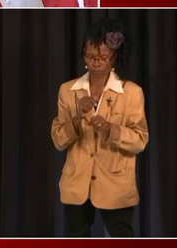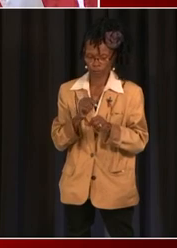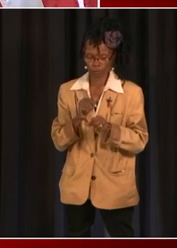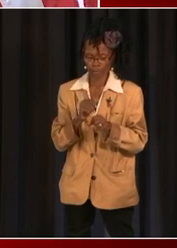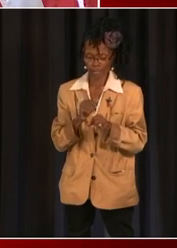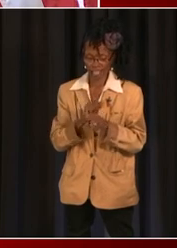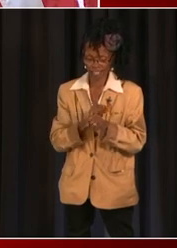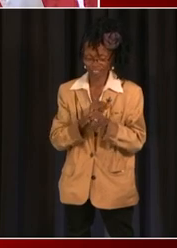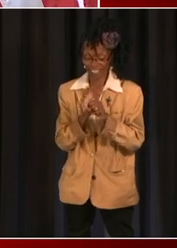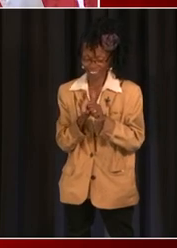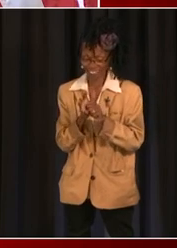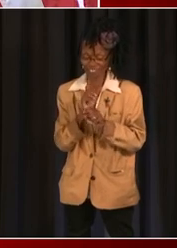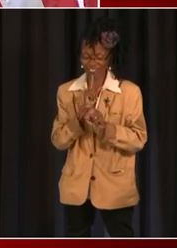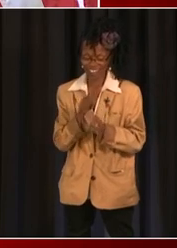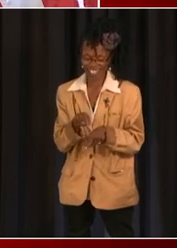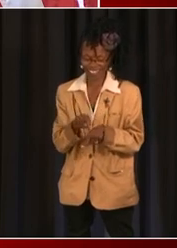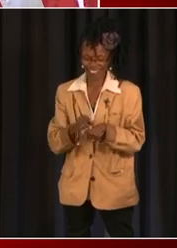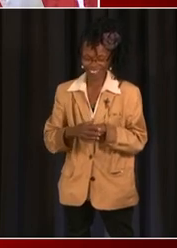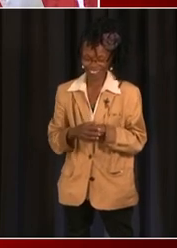response. Thank you.